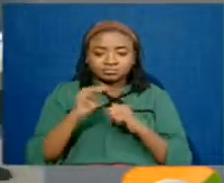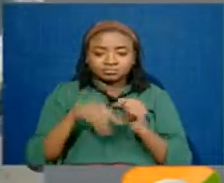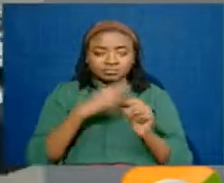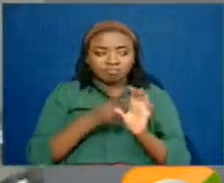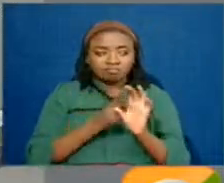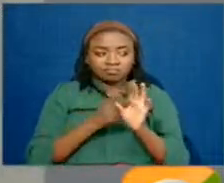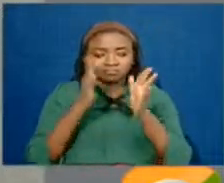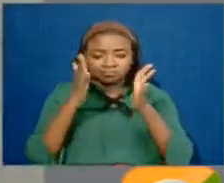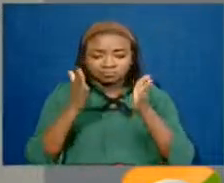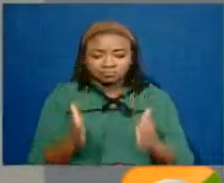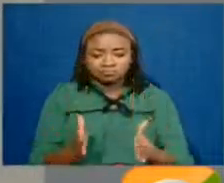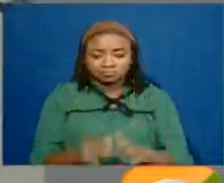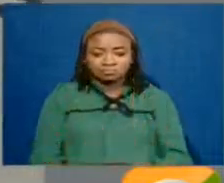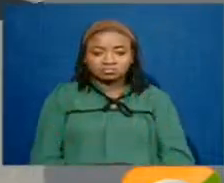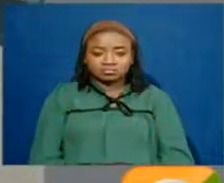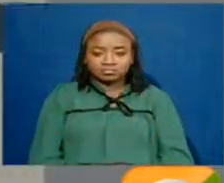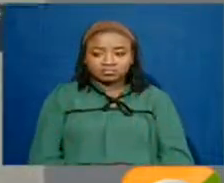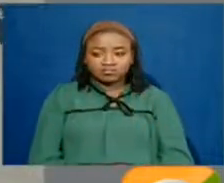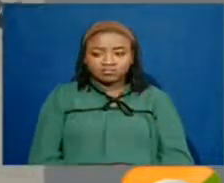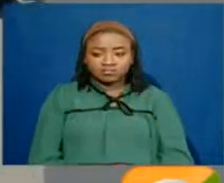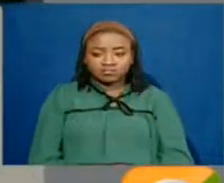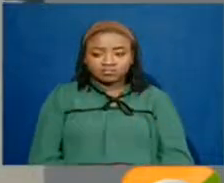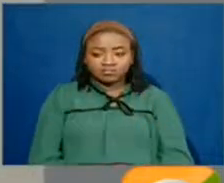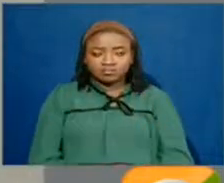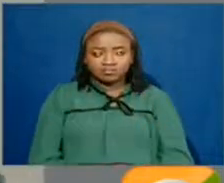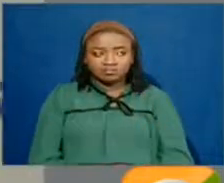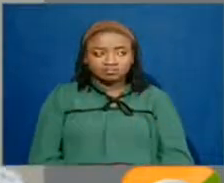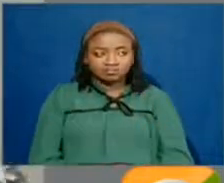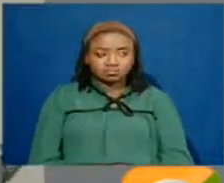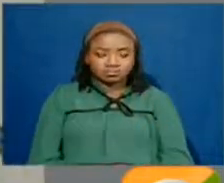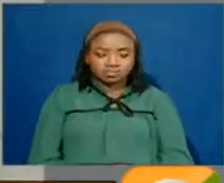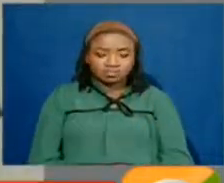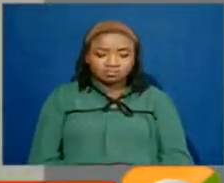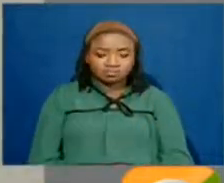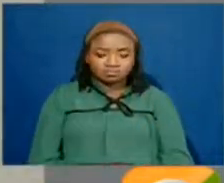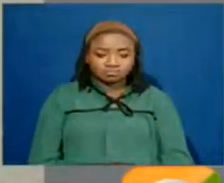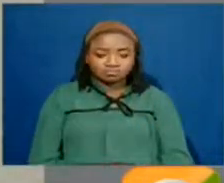Lusige, Citizen TV.